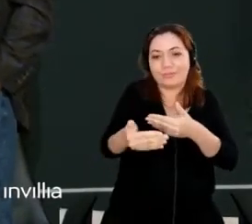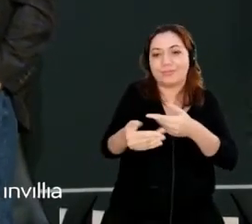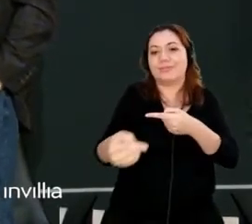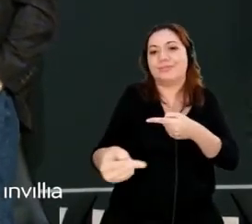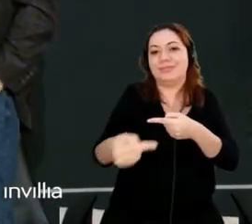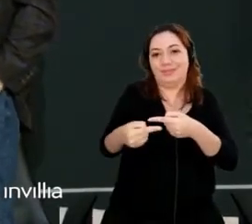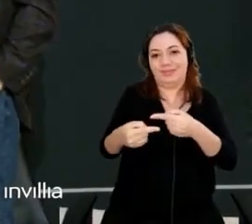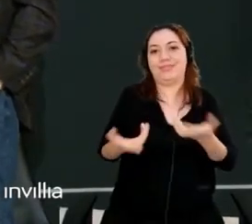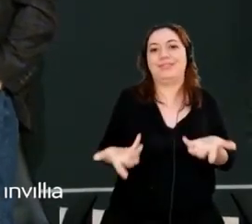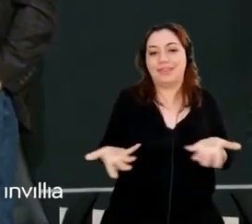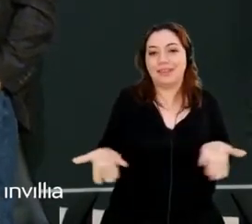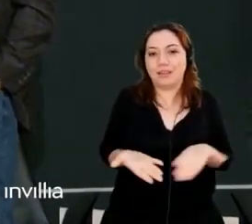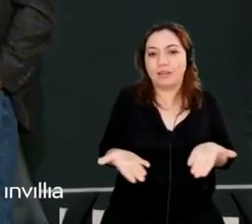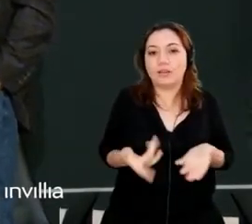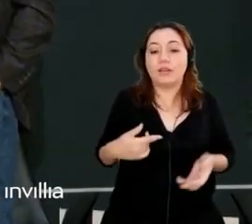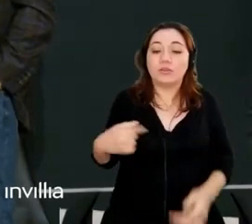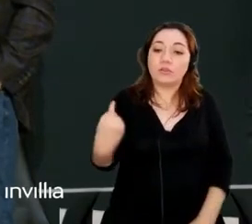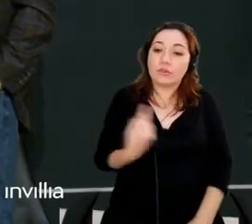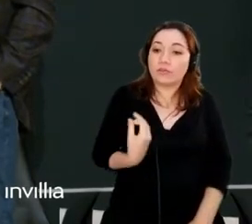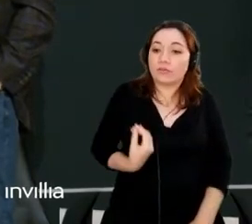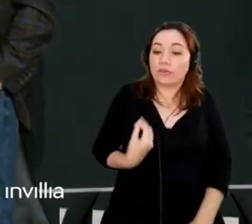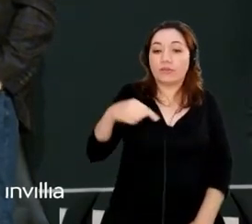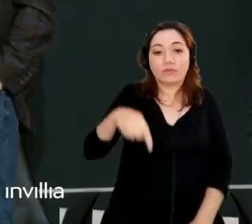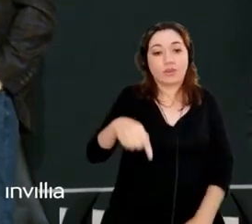in a room where history was made.